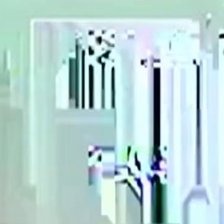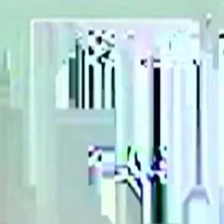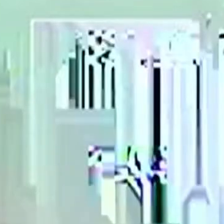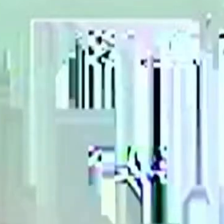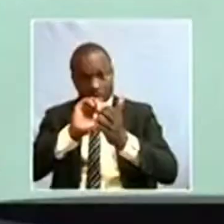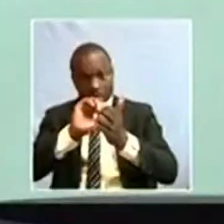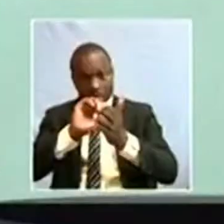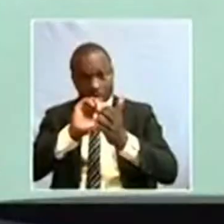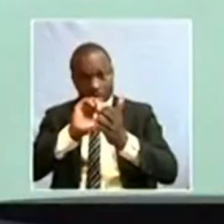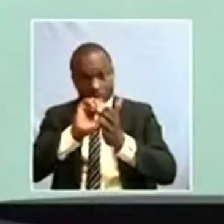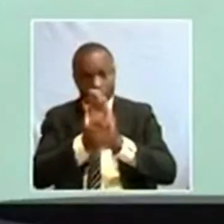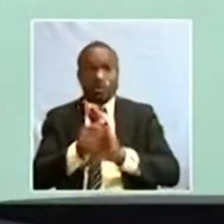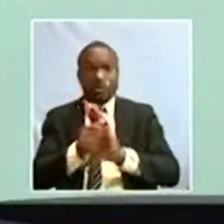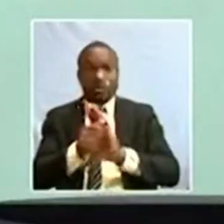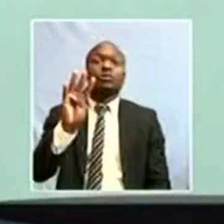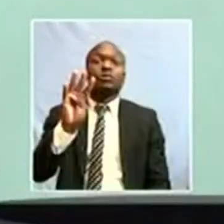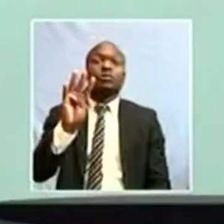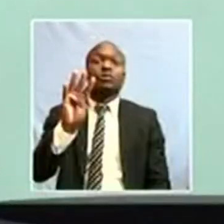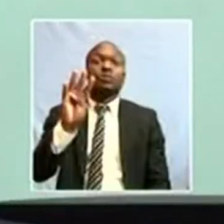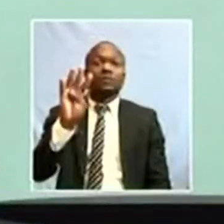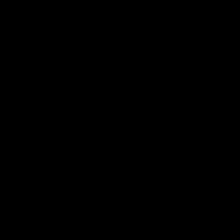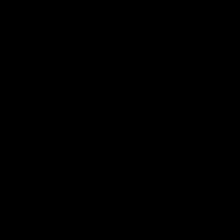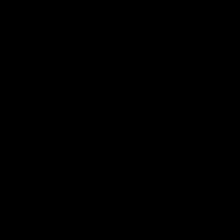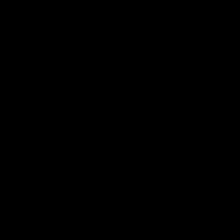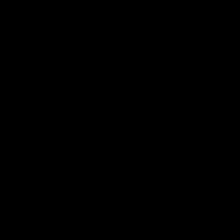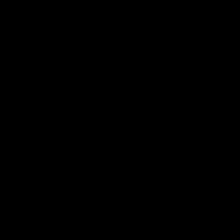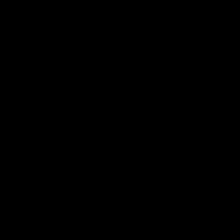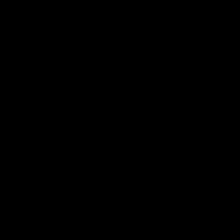and for 7 of the Constitution of Zambia,